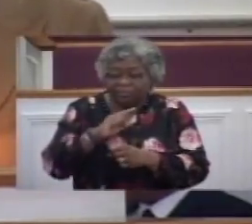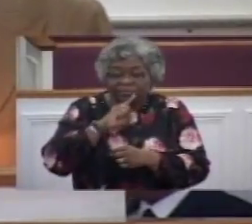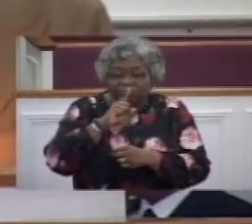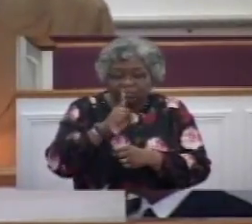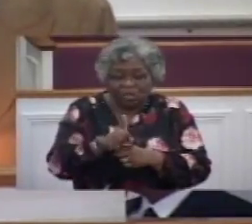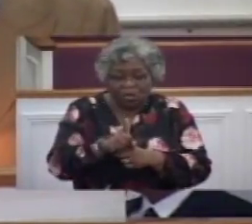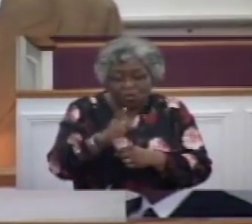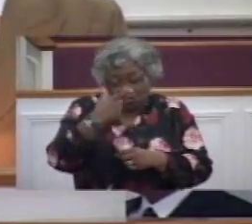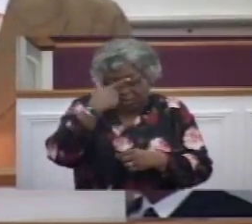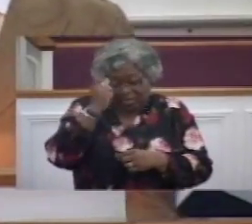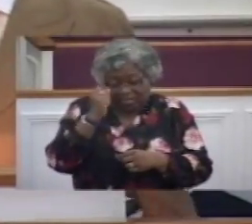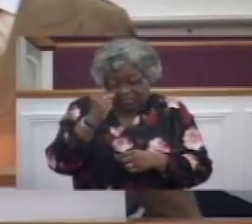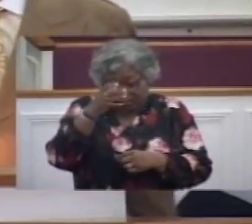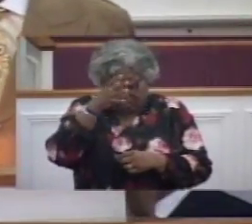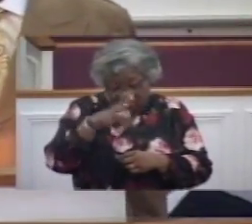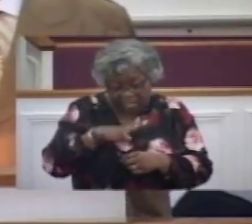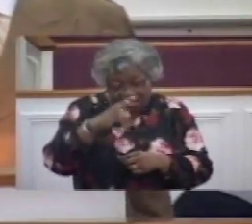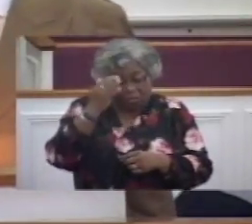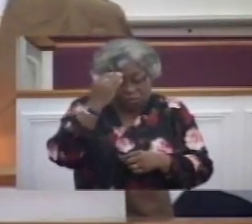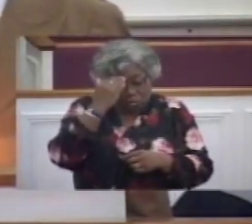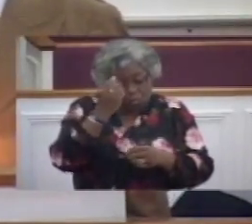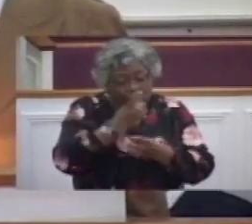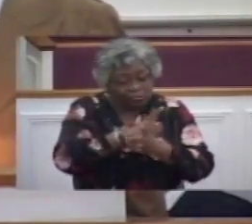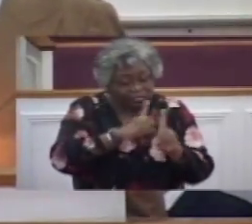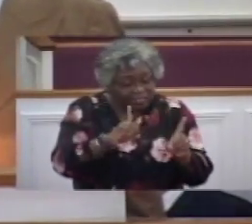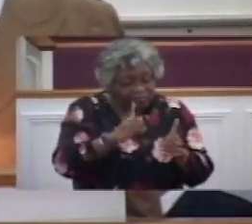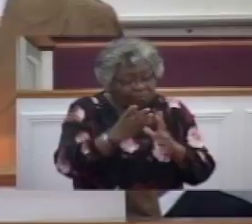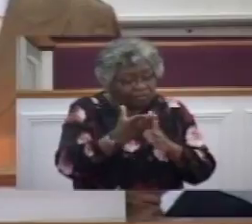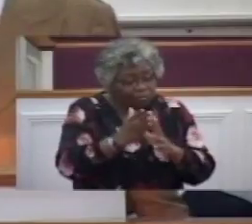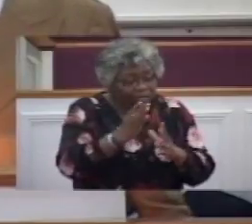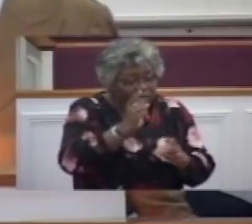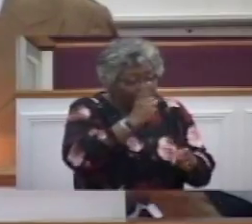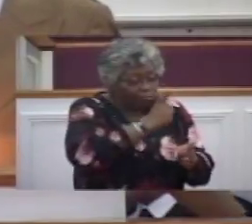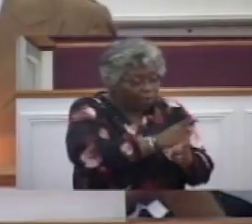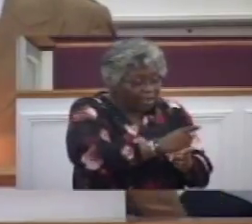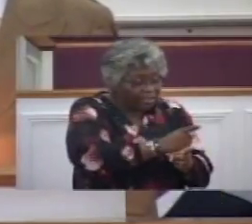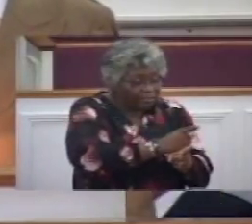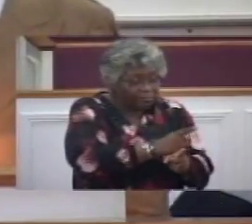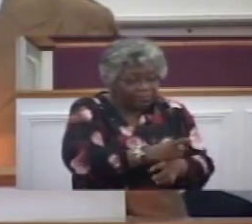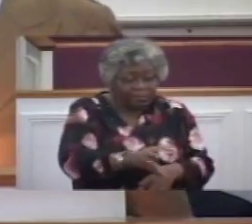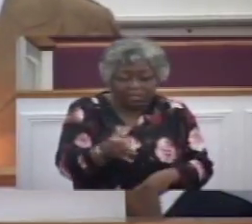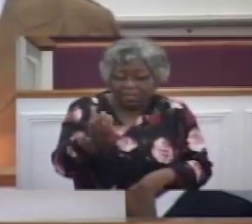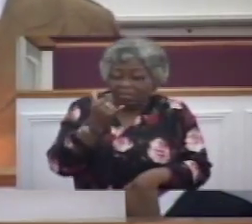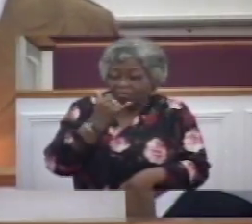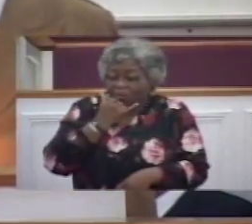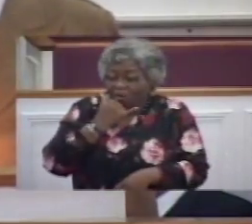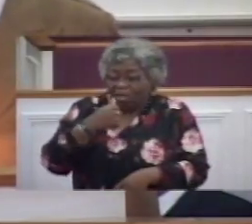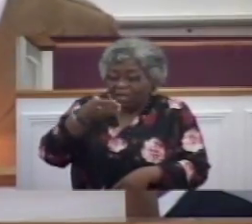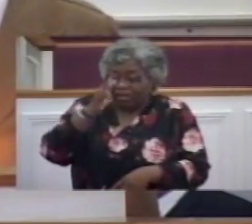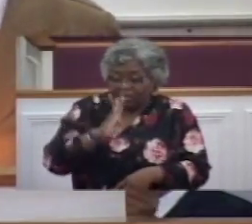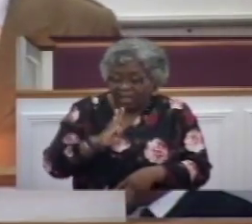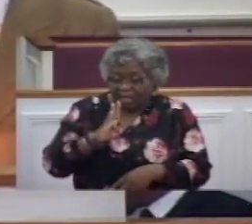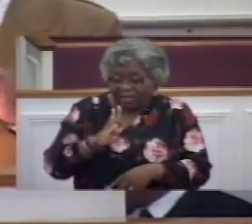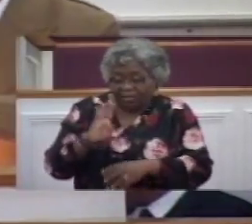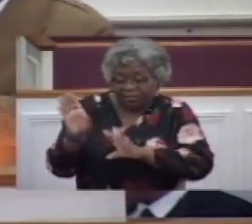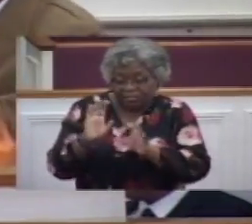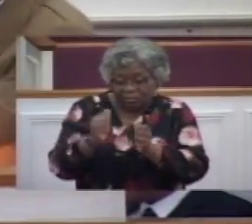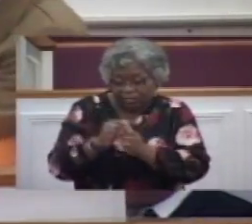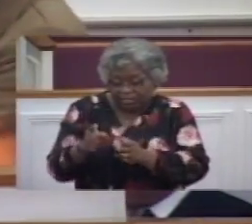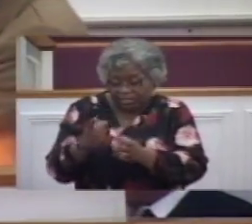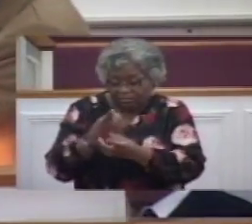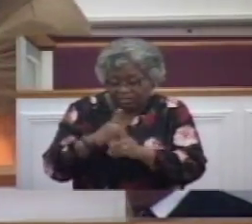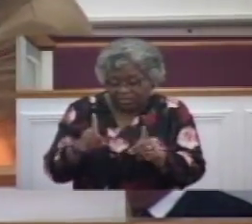thus, because he knew the difference between right and wrong, God dealt with him in a different way. But it